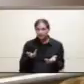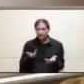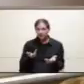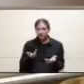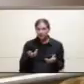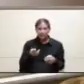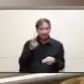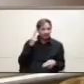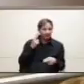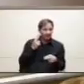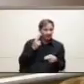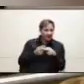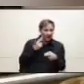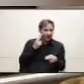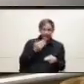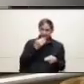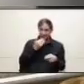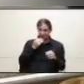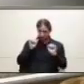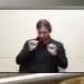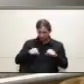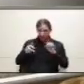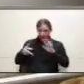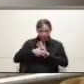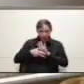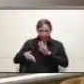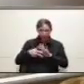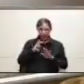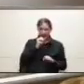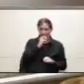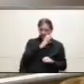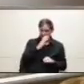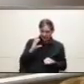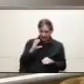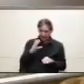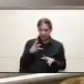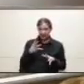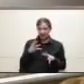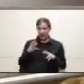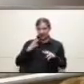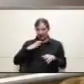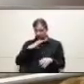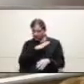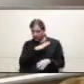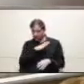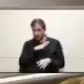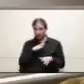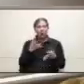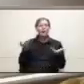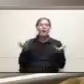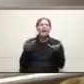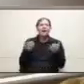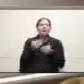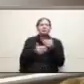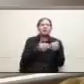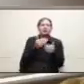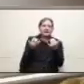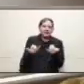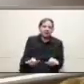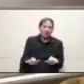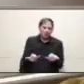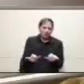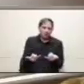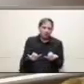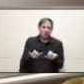is finalizing mean it's been approved by the MEC and in council? Where in process is it? And then